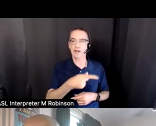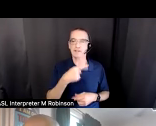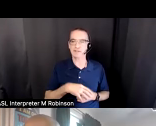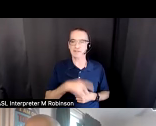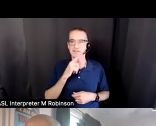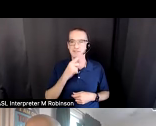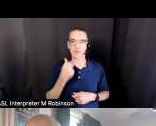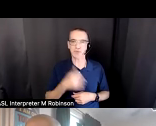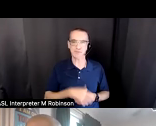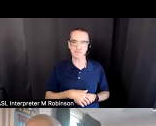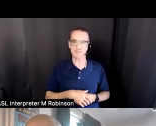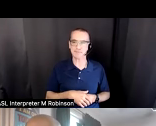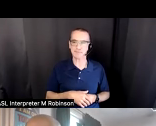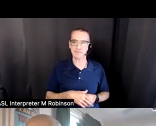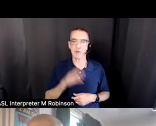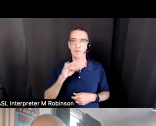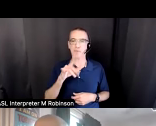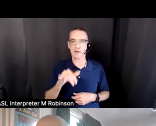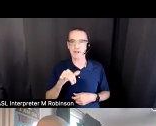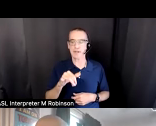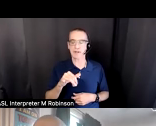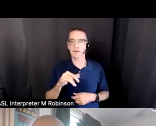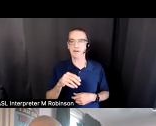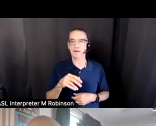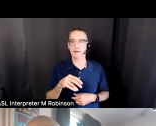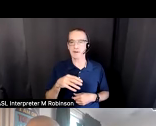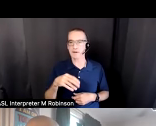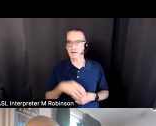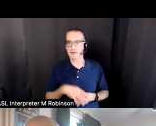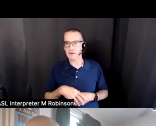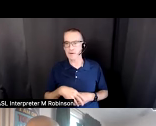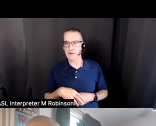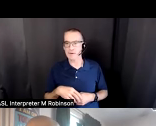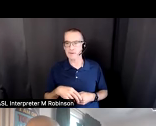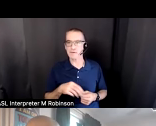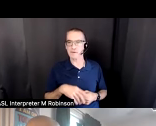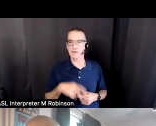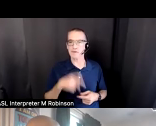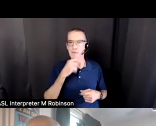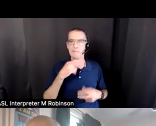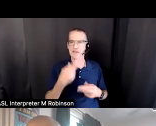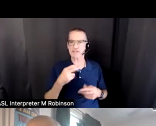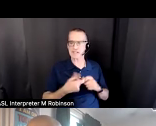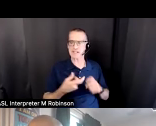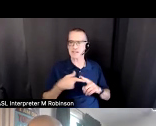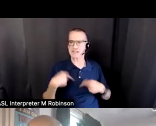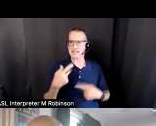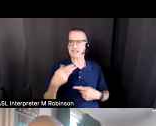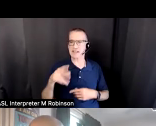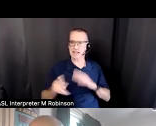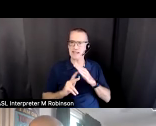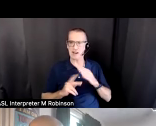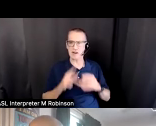cute. Brittany, boy bands, friendships with best friends since kindergarten. Yes, love